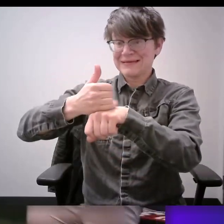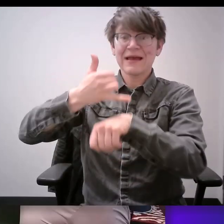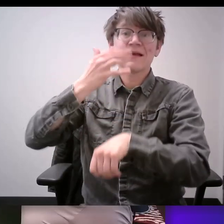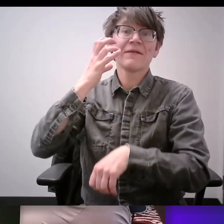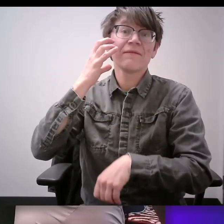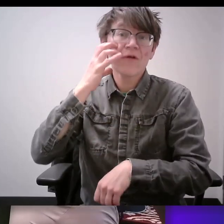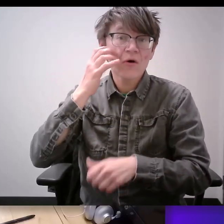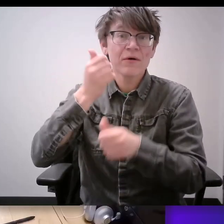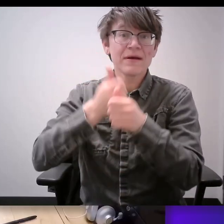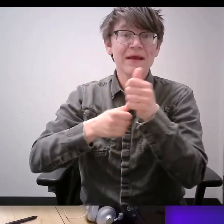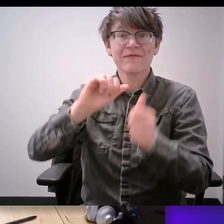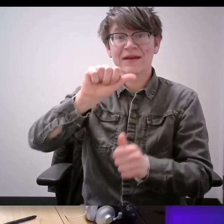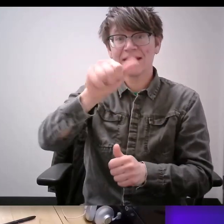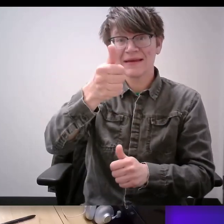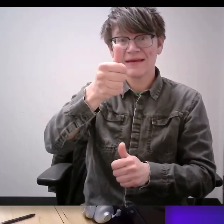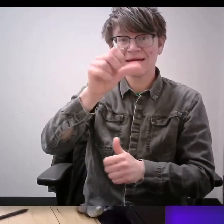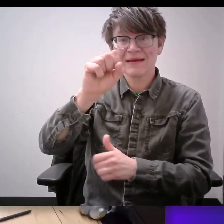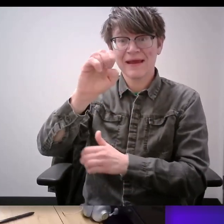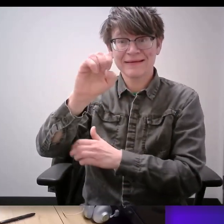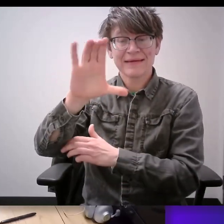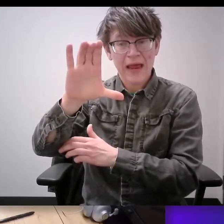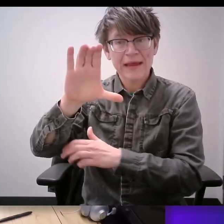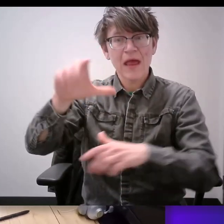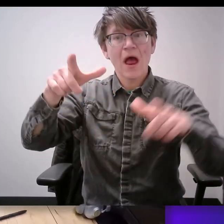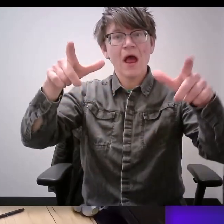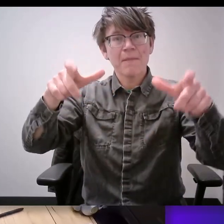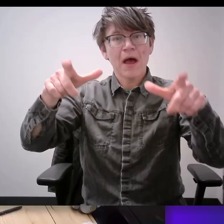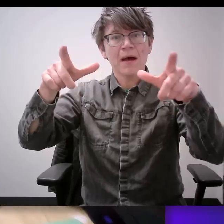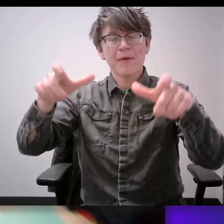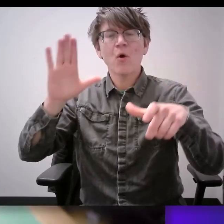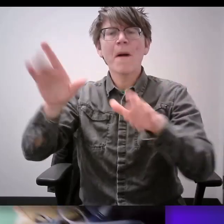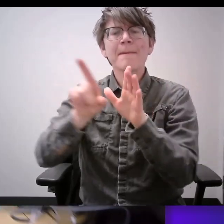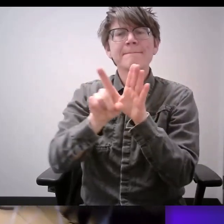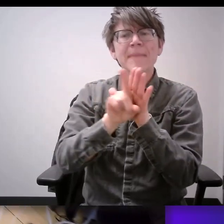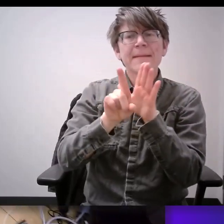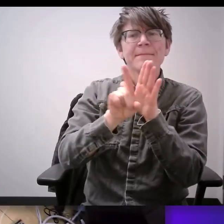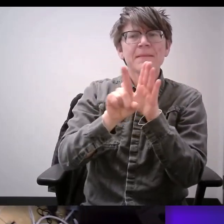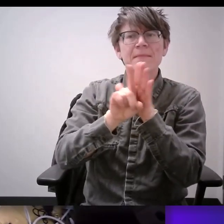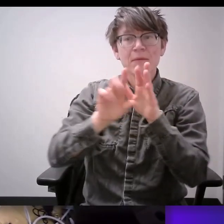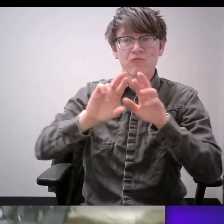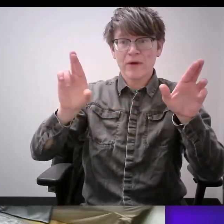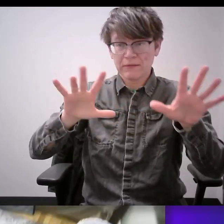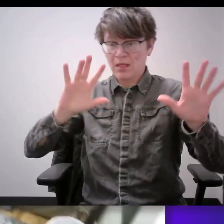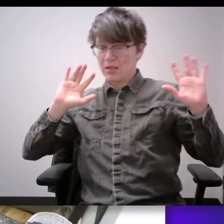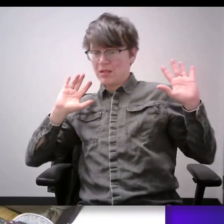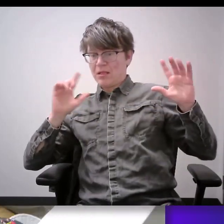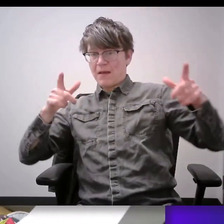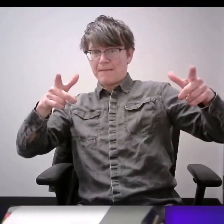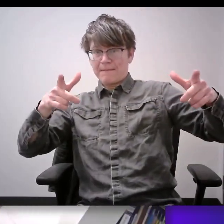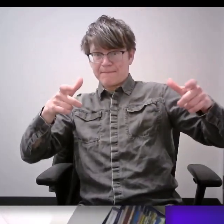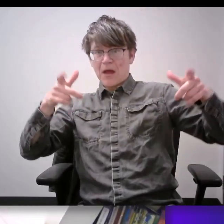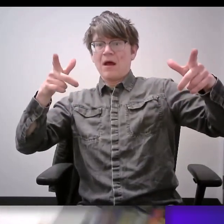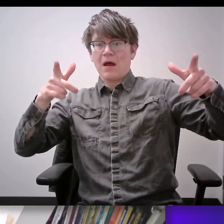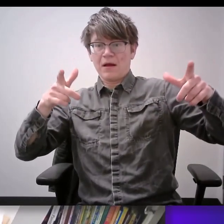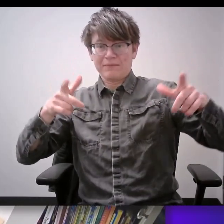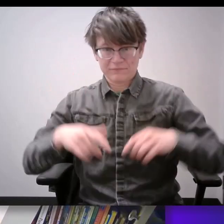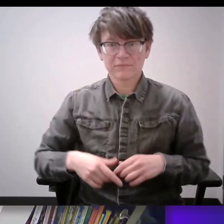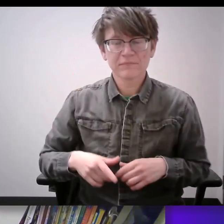so. That's something you can do on the app. It'll beep a few seconds before the shot and give you a second to get out of it. Oh, gotta get out of the frame.